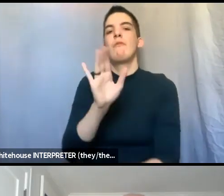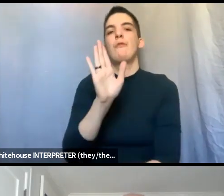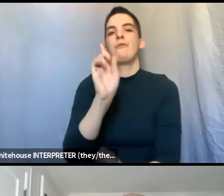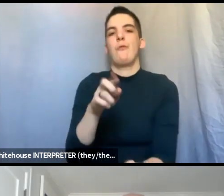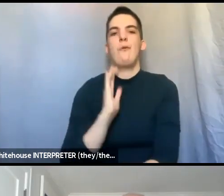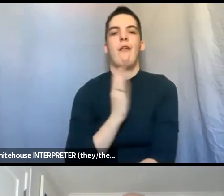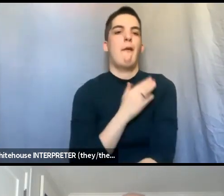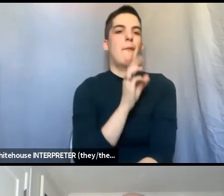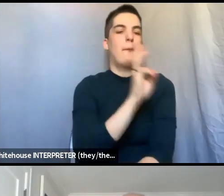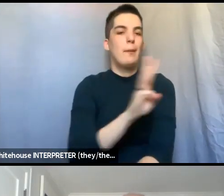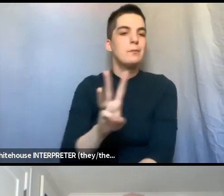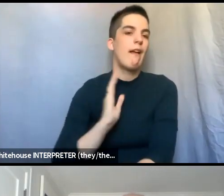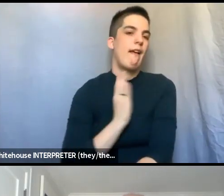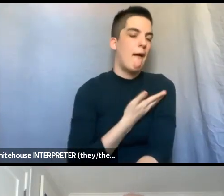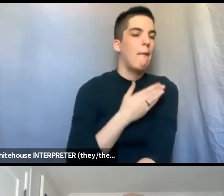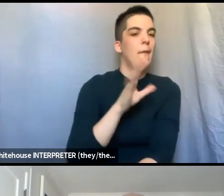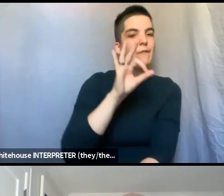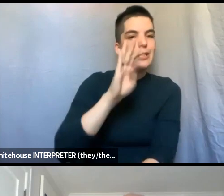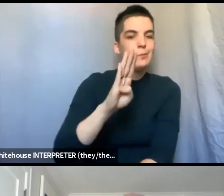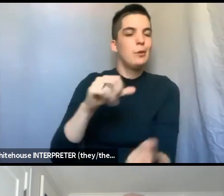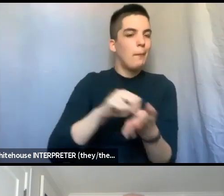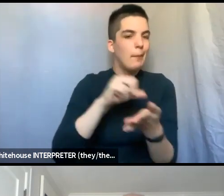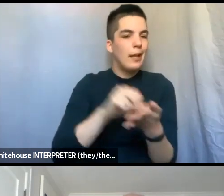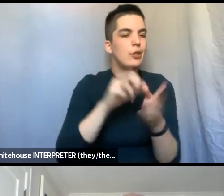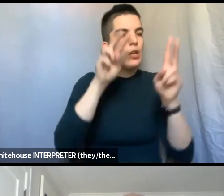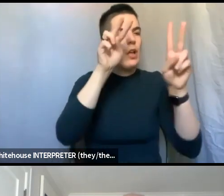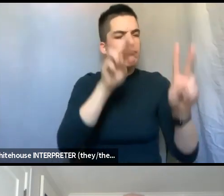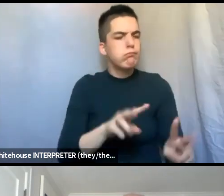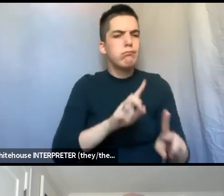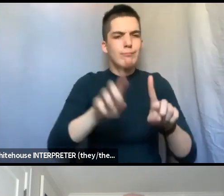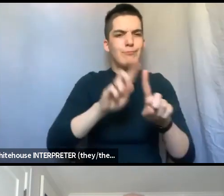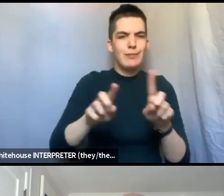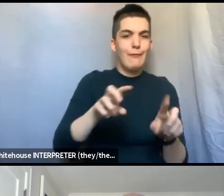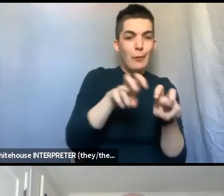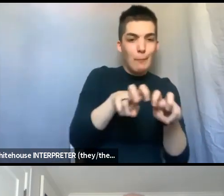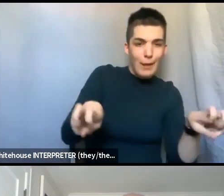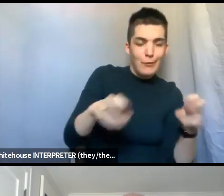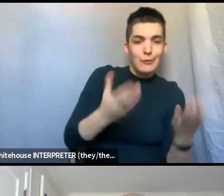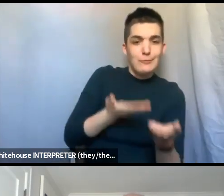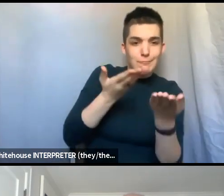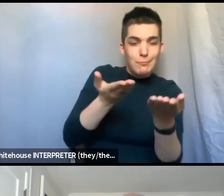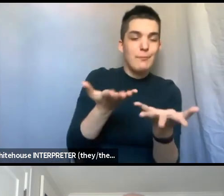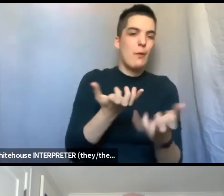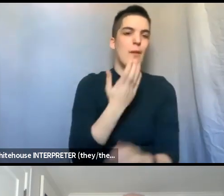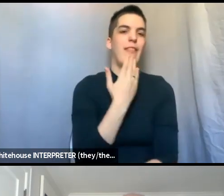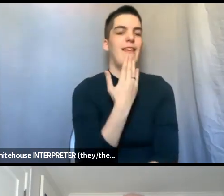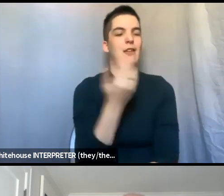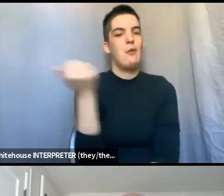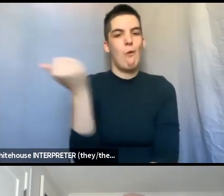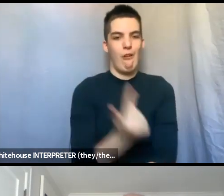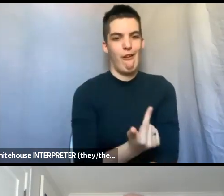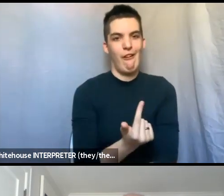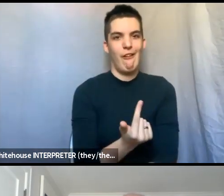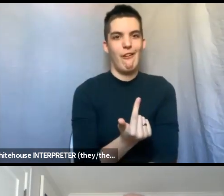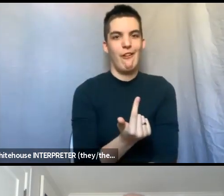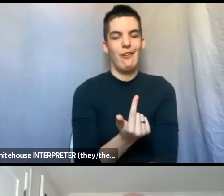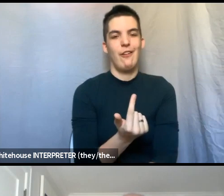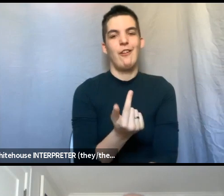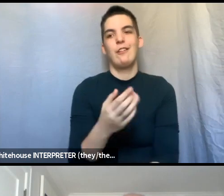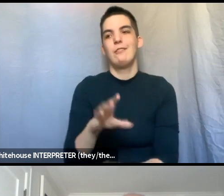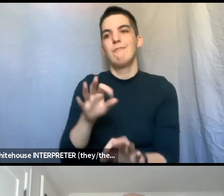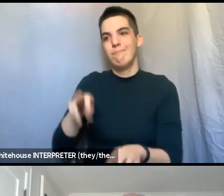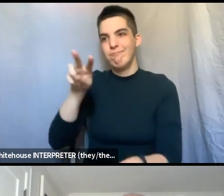Facebook page, look up all of the different offerings that we're having this week. And we want to thank you all, including both of you, for being here.